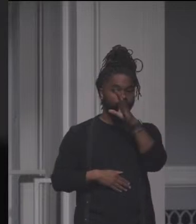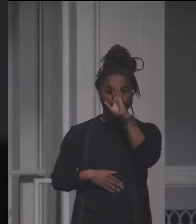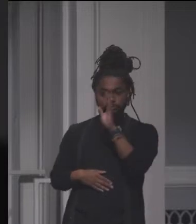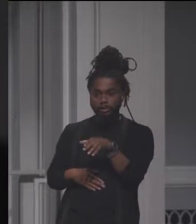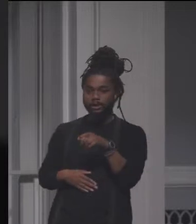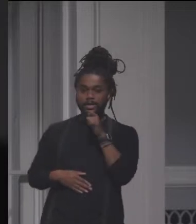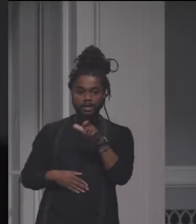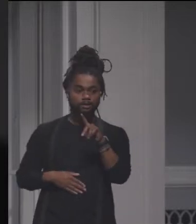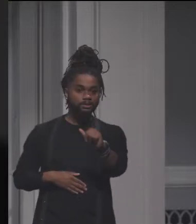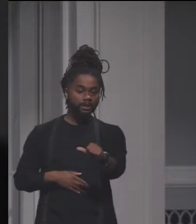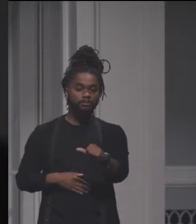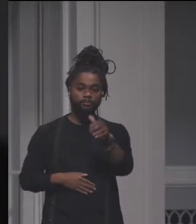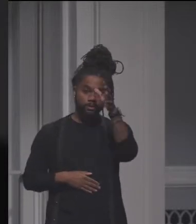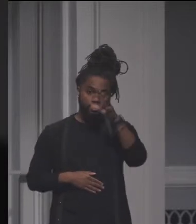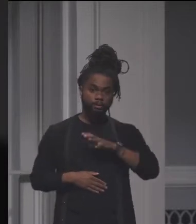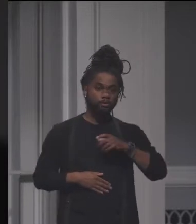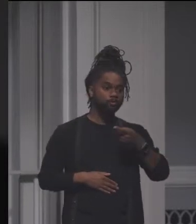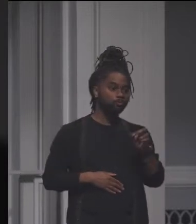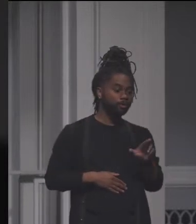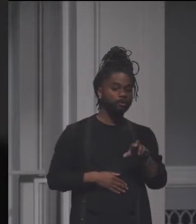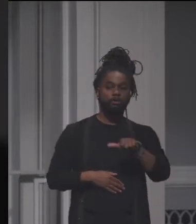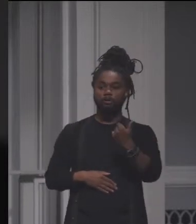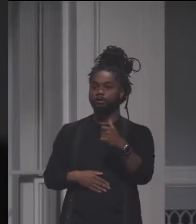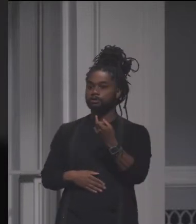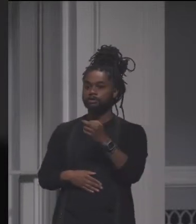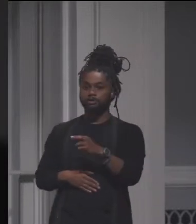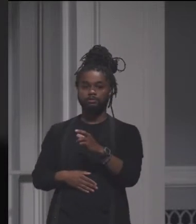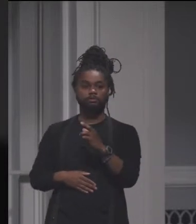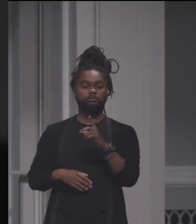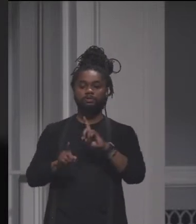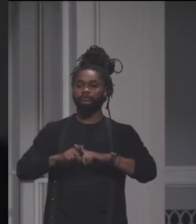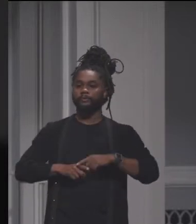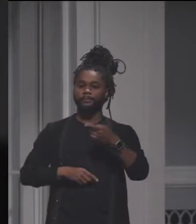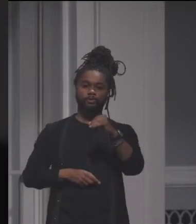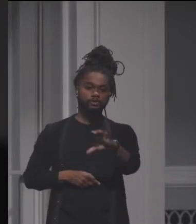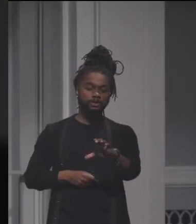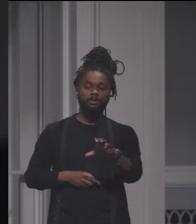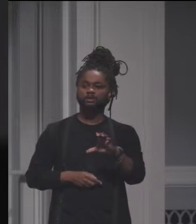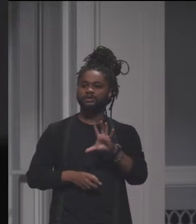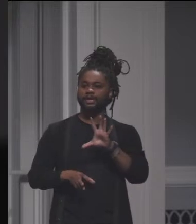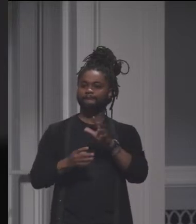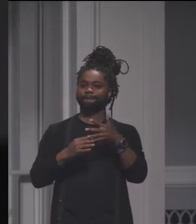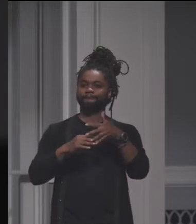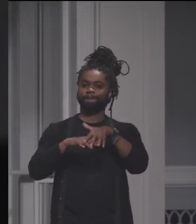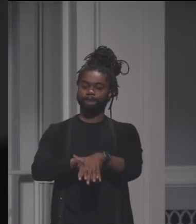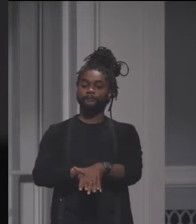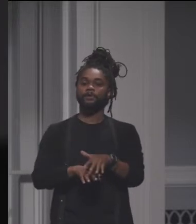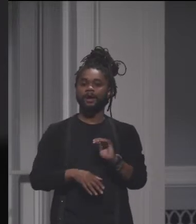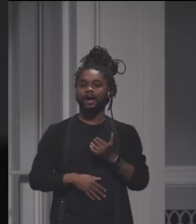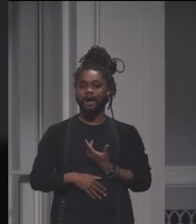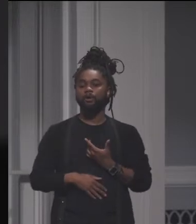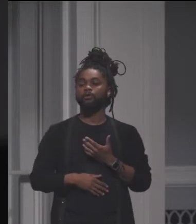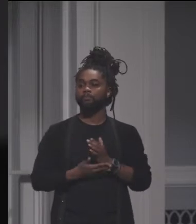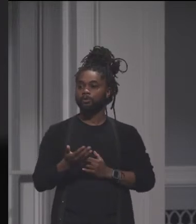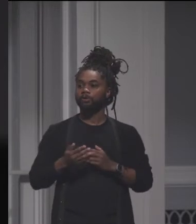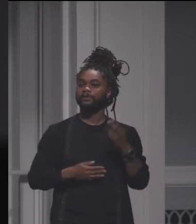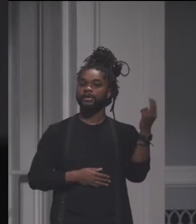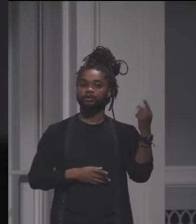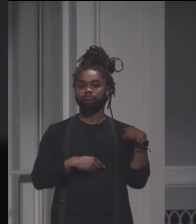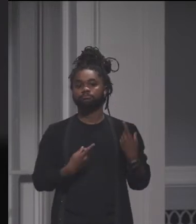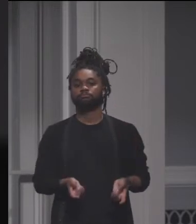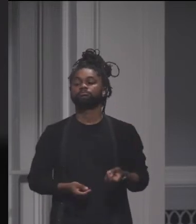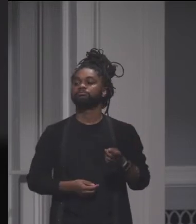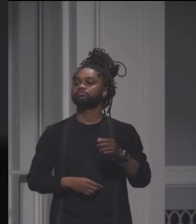Cribs, queers, women and other genders, and people of color are an integral part of the history of Britain. We're embedded at every level